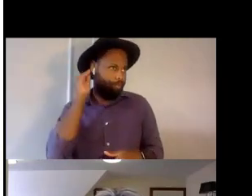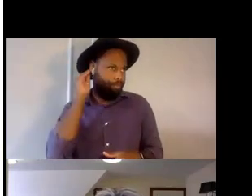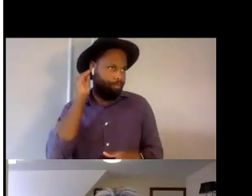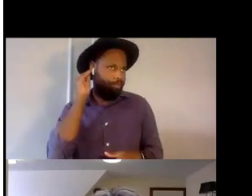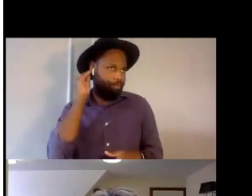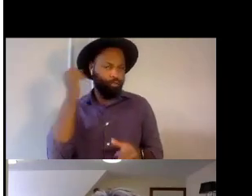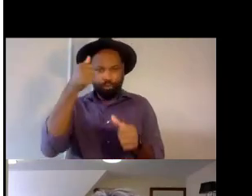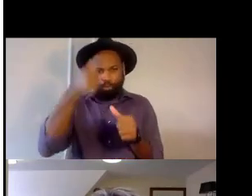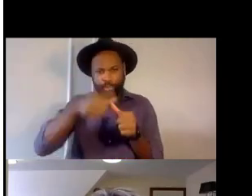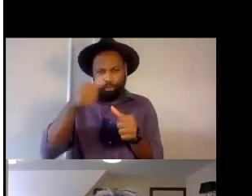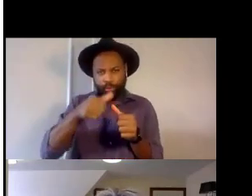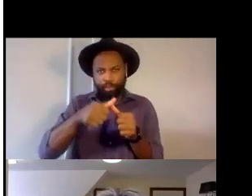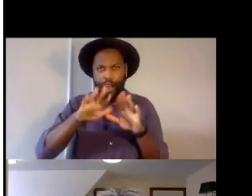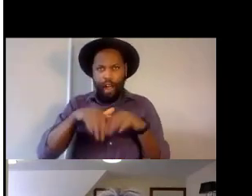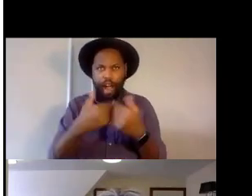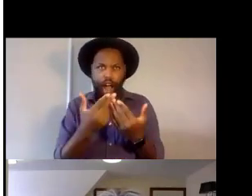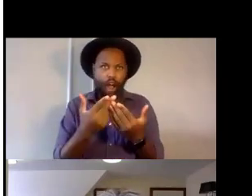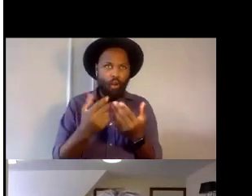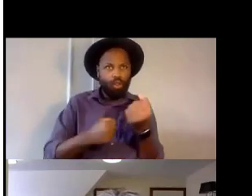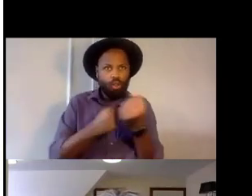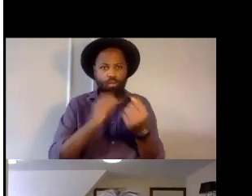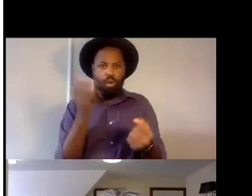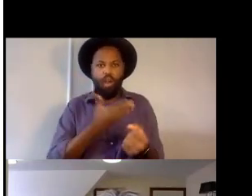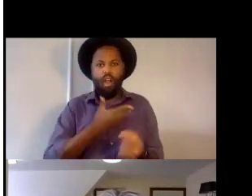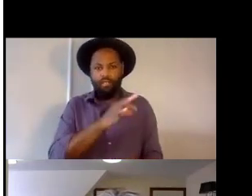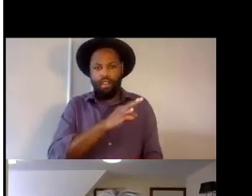think about how we're supporting our faculty.